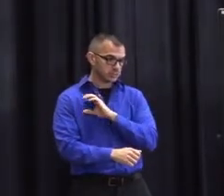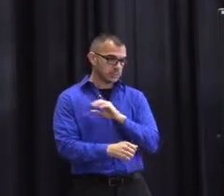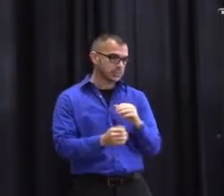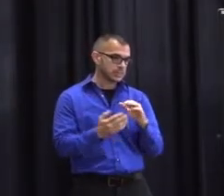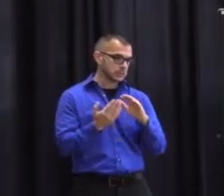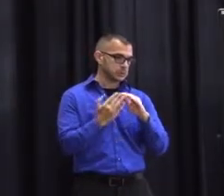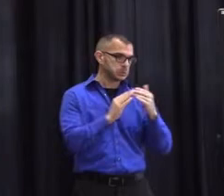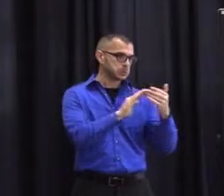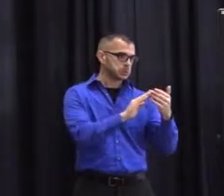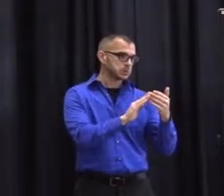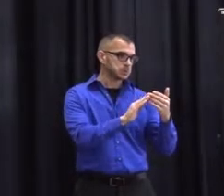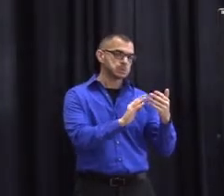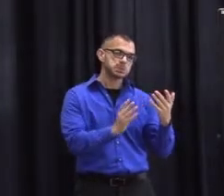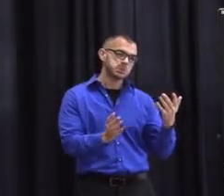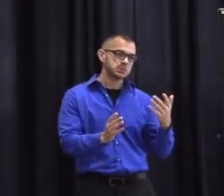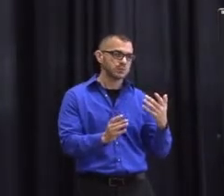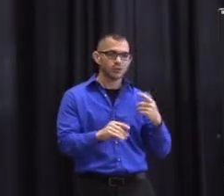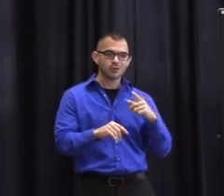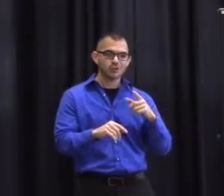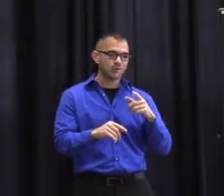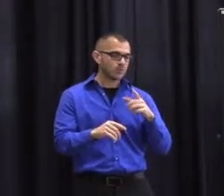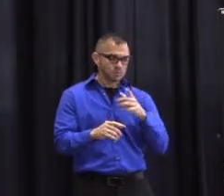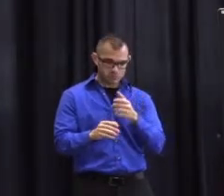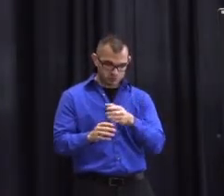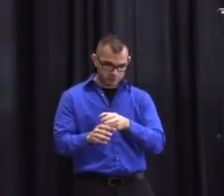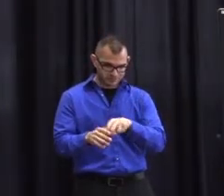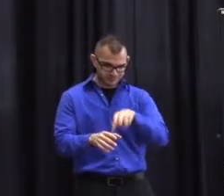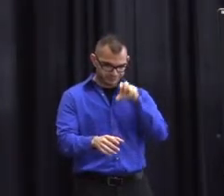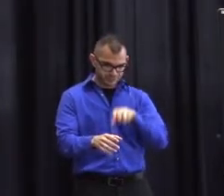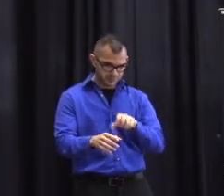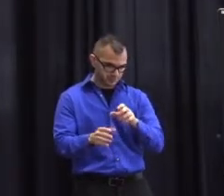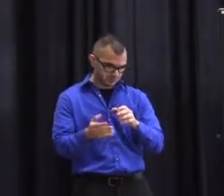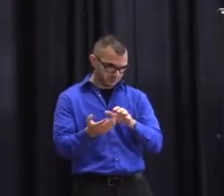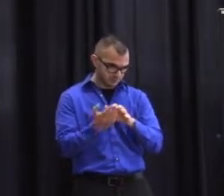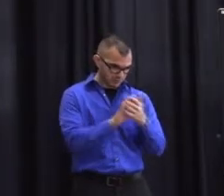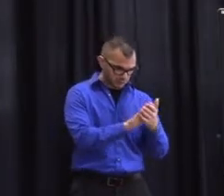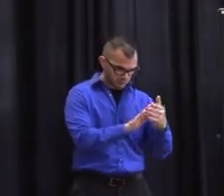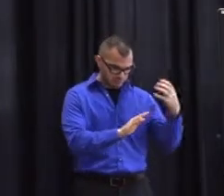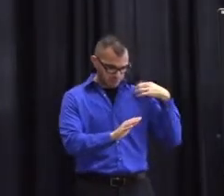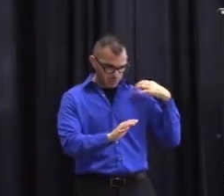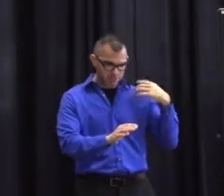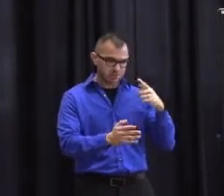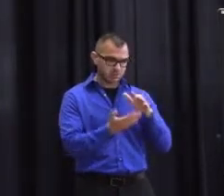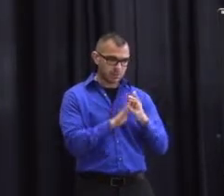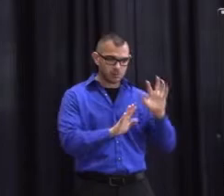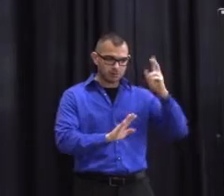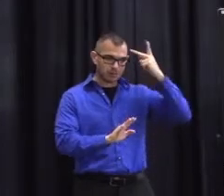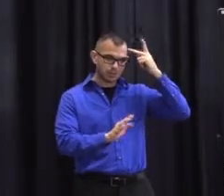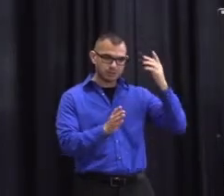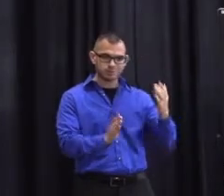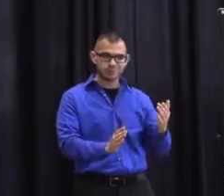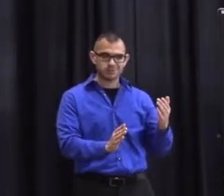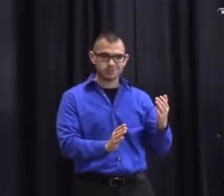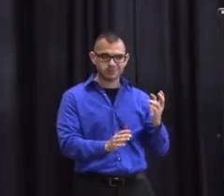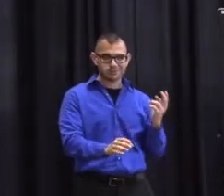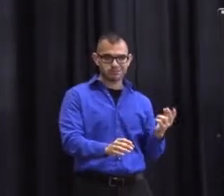after realizing that a chief of police, you can't be a cop anymore, you have to be a politician, he said, I want to go back into law